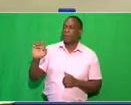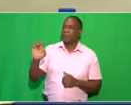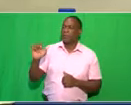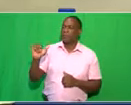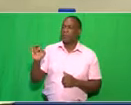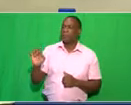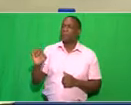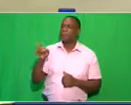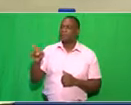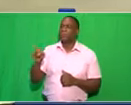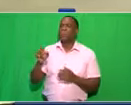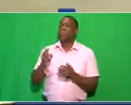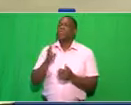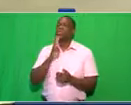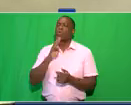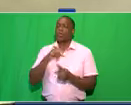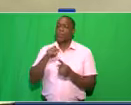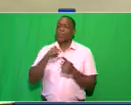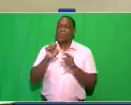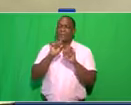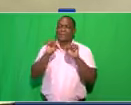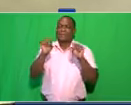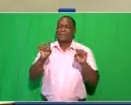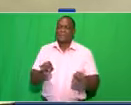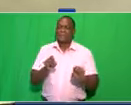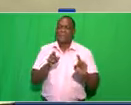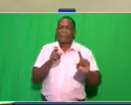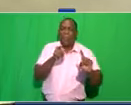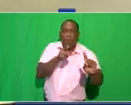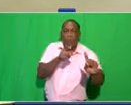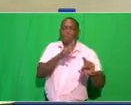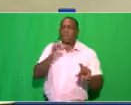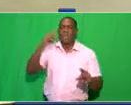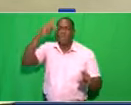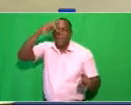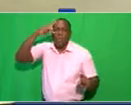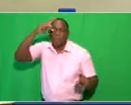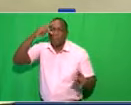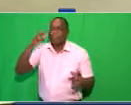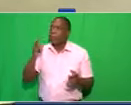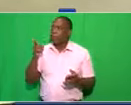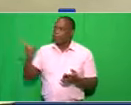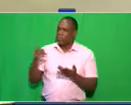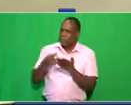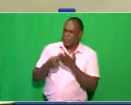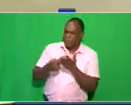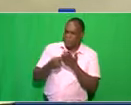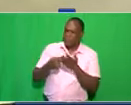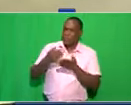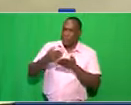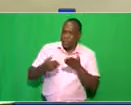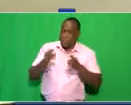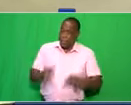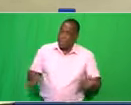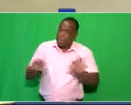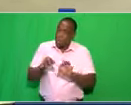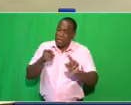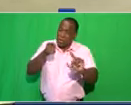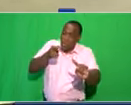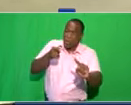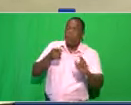quite a number of issues about, you know, the goals that we should have. You named equity